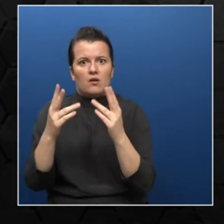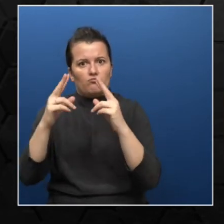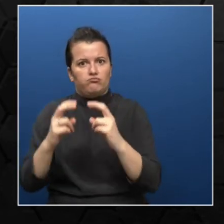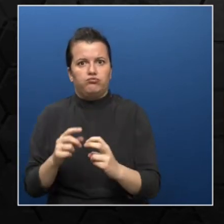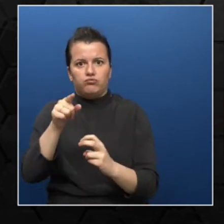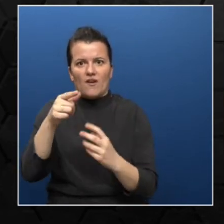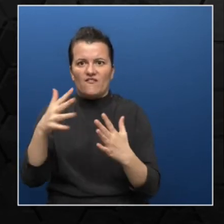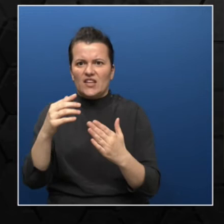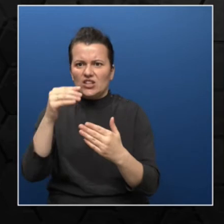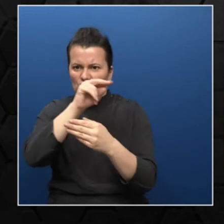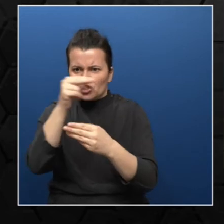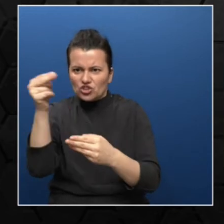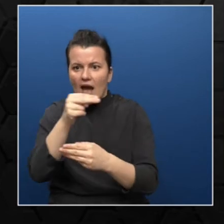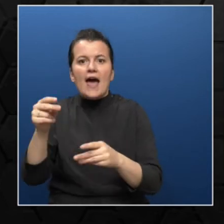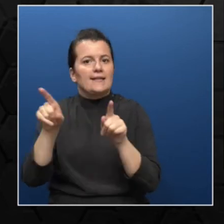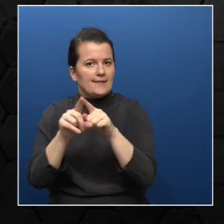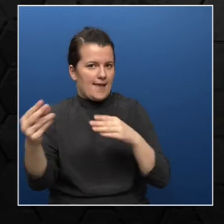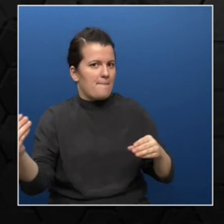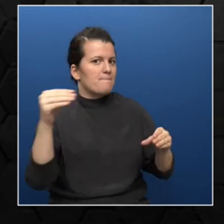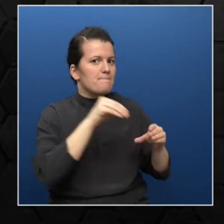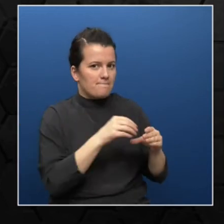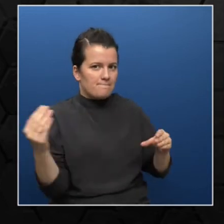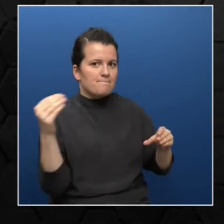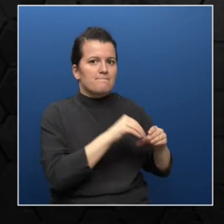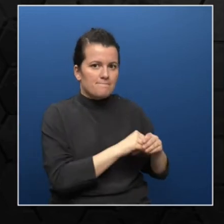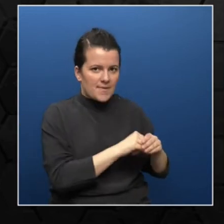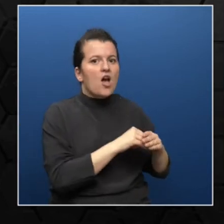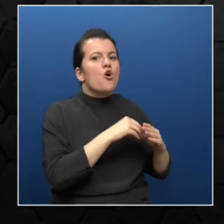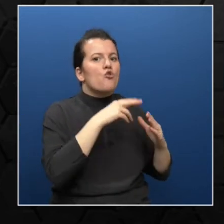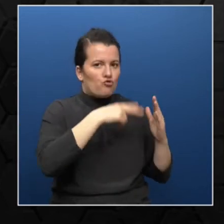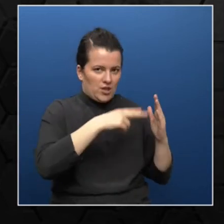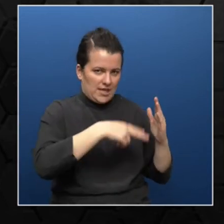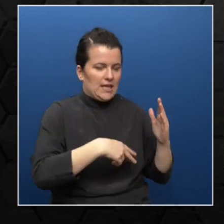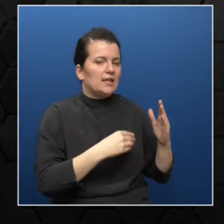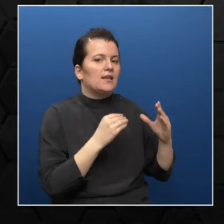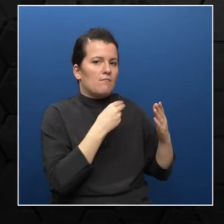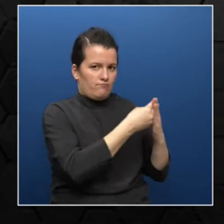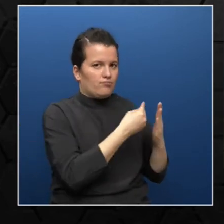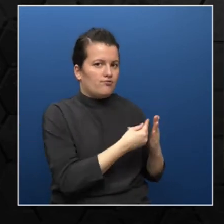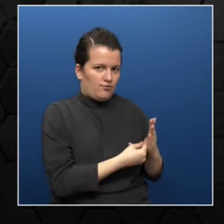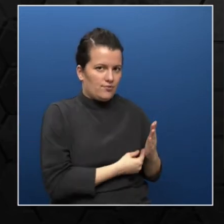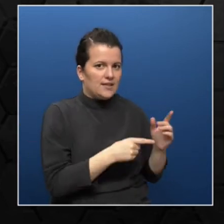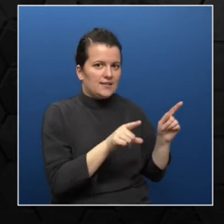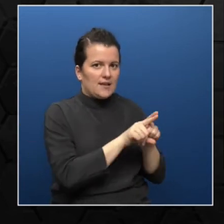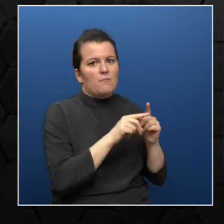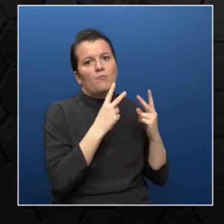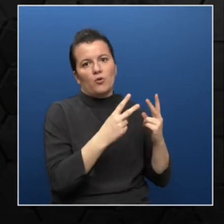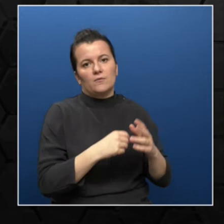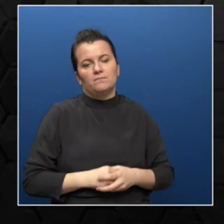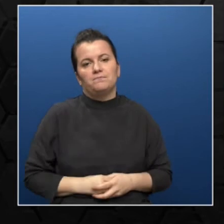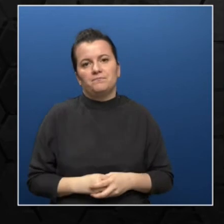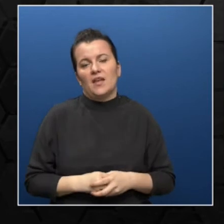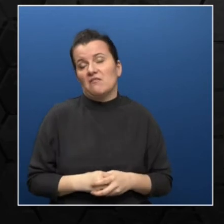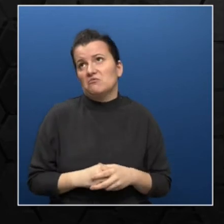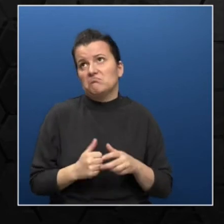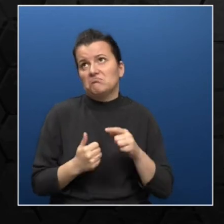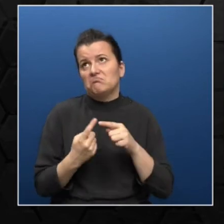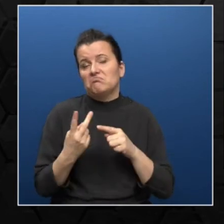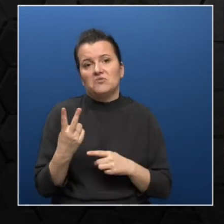try highlighting the key features of that paper. I guess that's more about the review and paper reading.